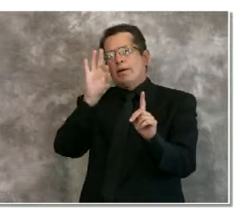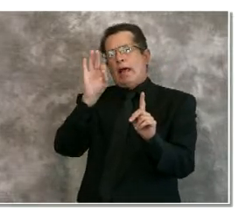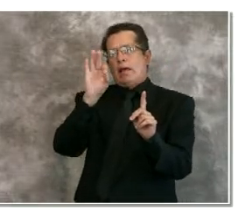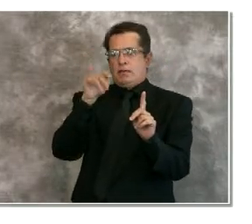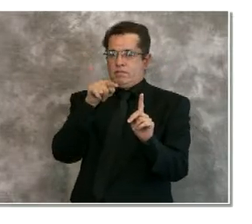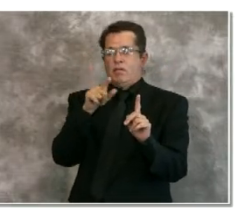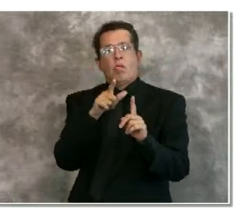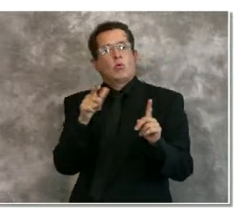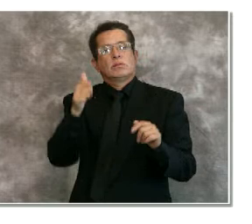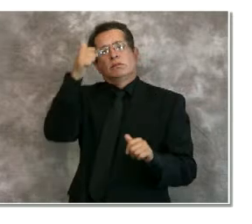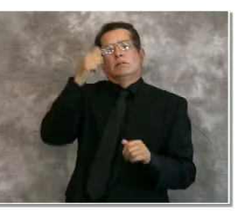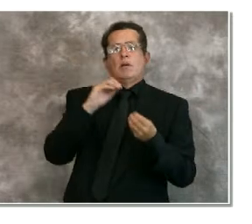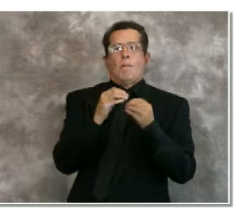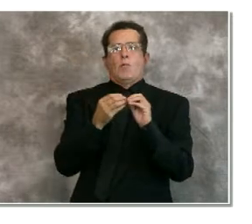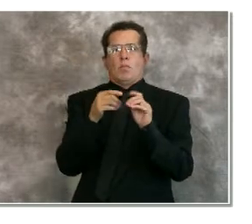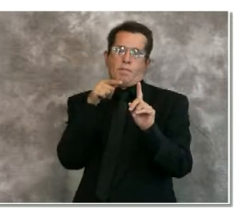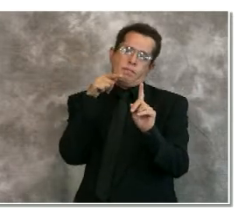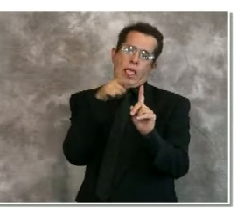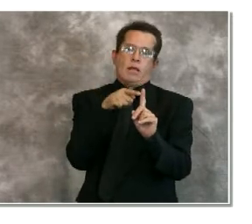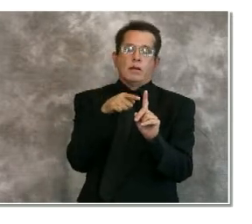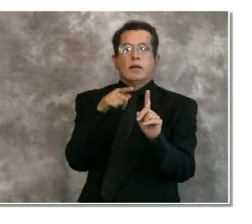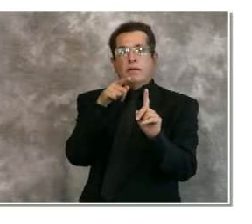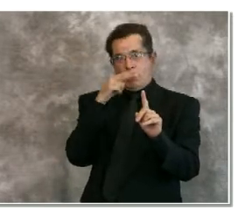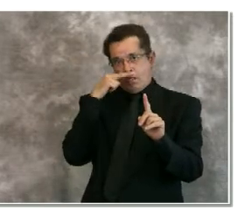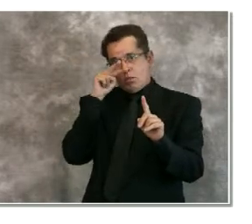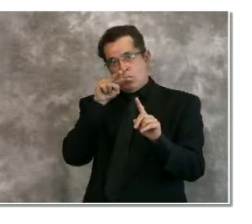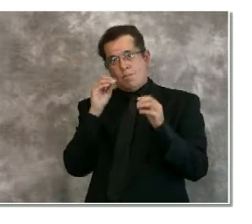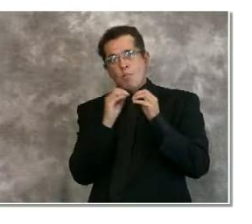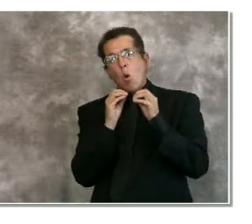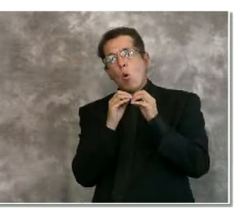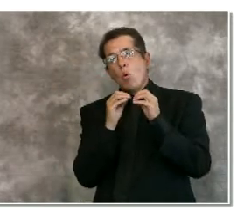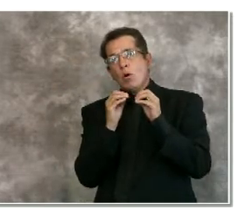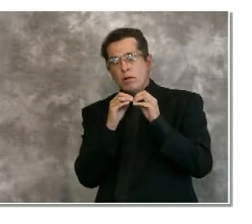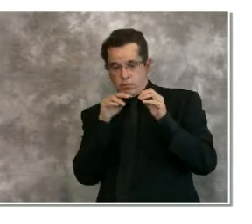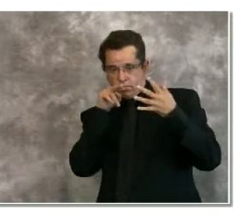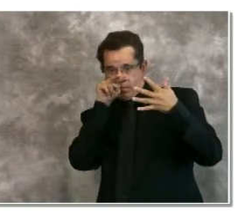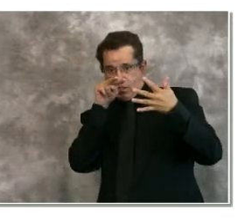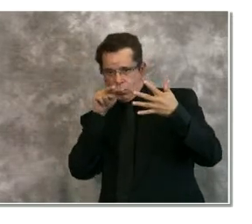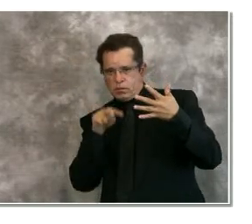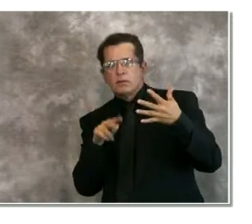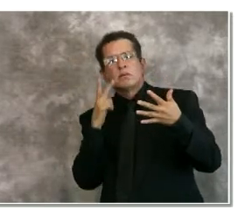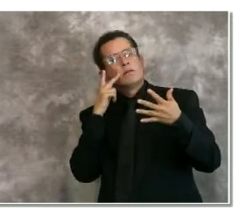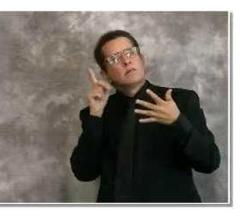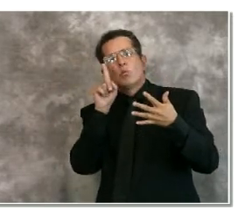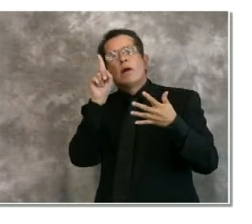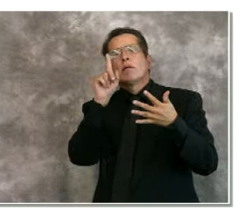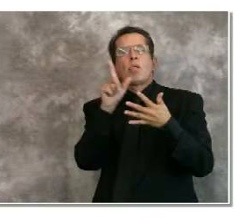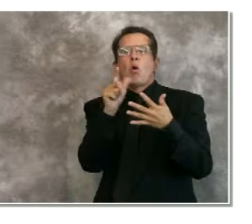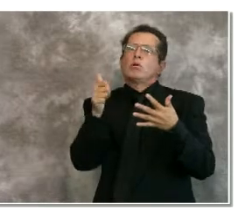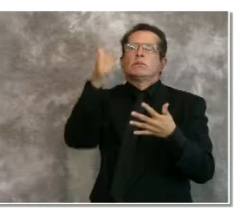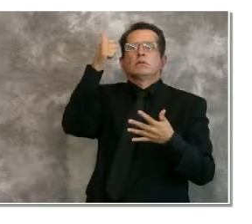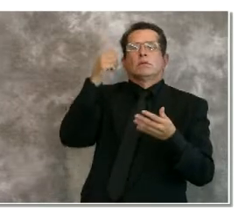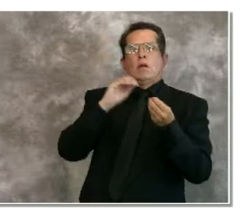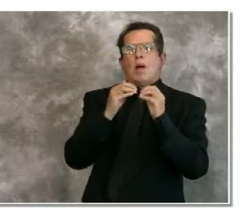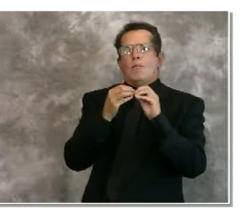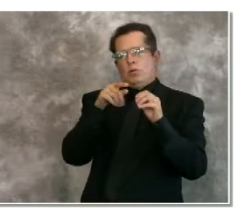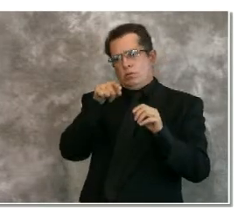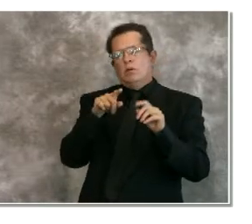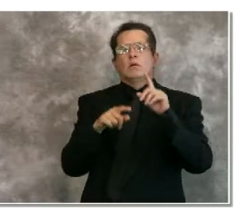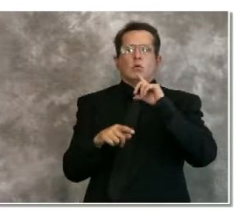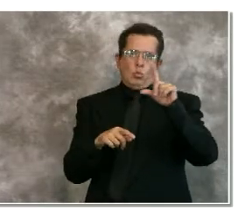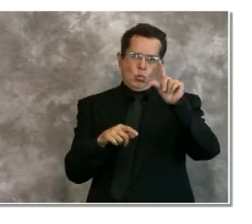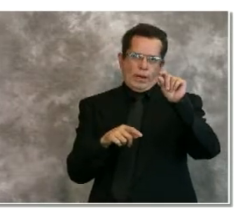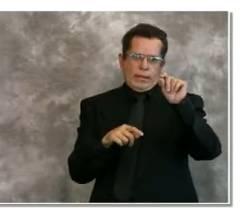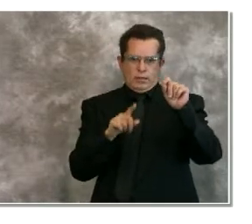represented the largest number overall. But if you dissect this age group further, you can look that the largest number of cases is in the